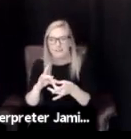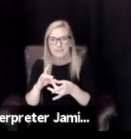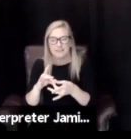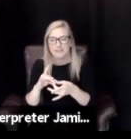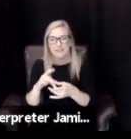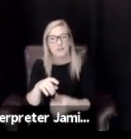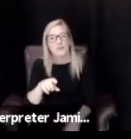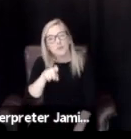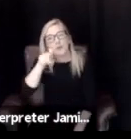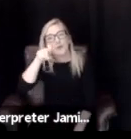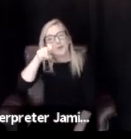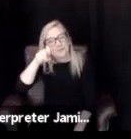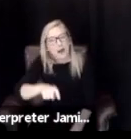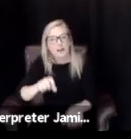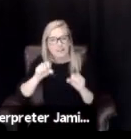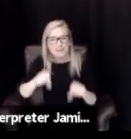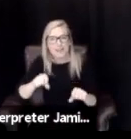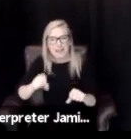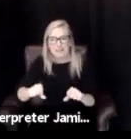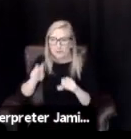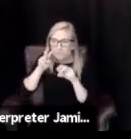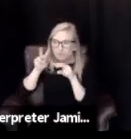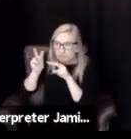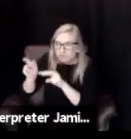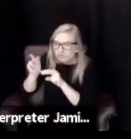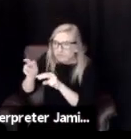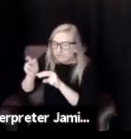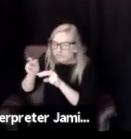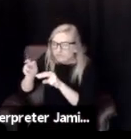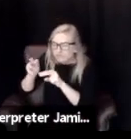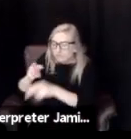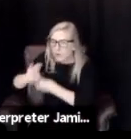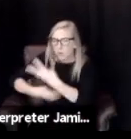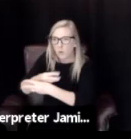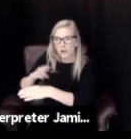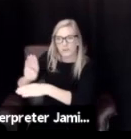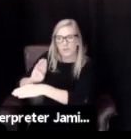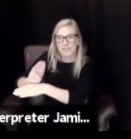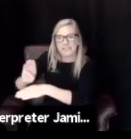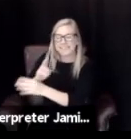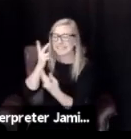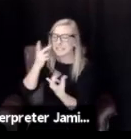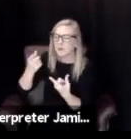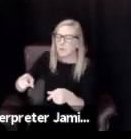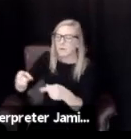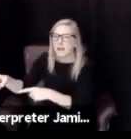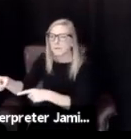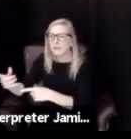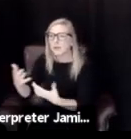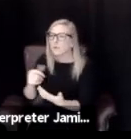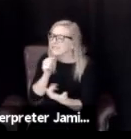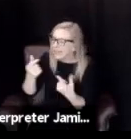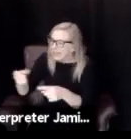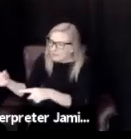able to look into the marketplace, see what's happening, what's not happening, and what needs to